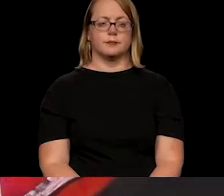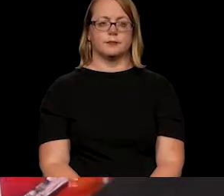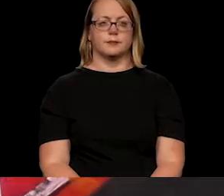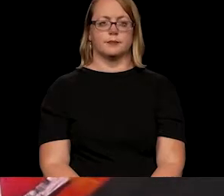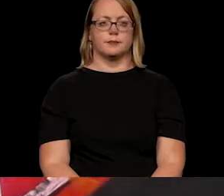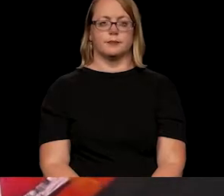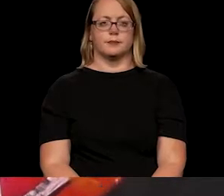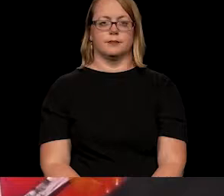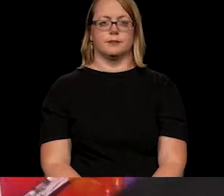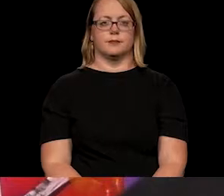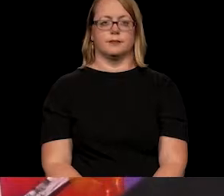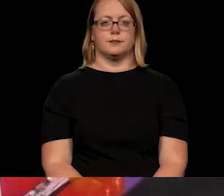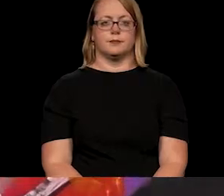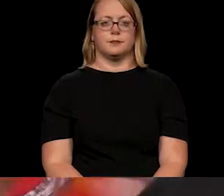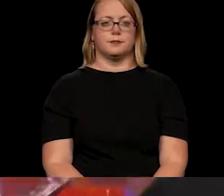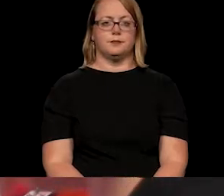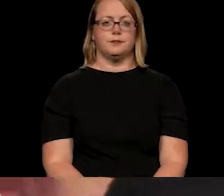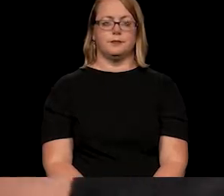end.